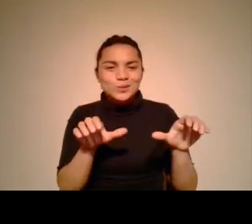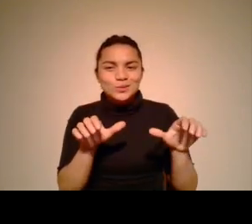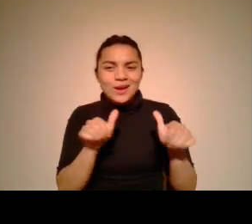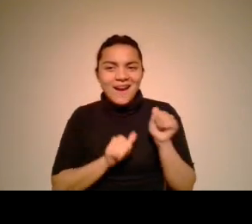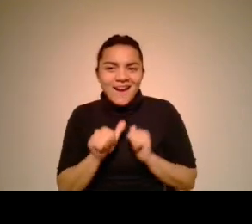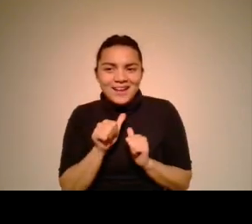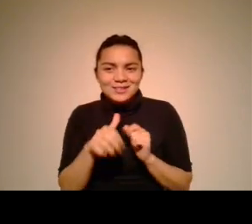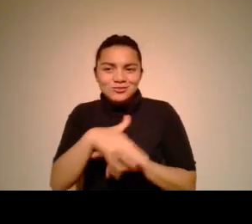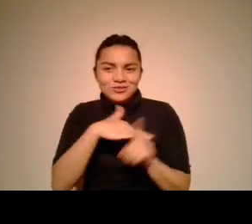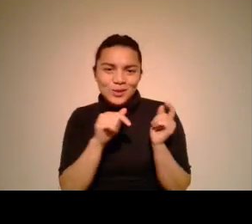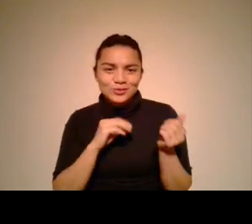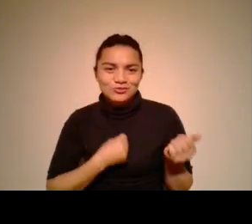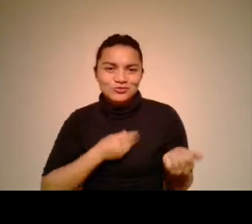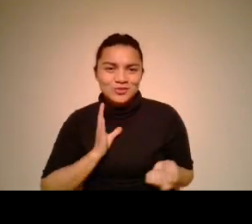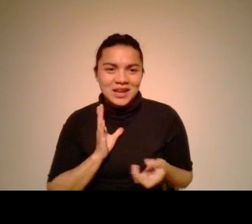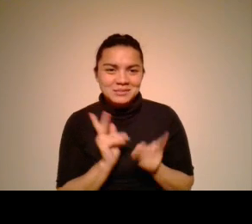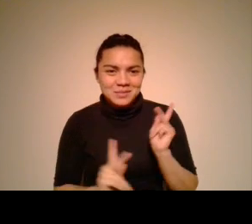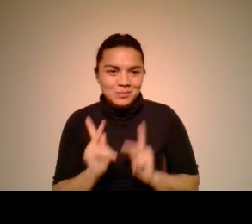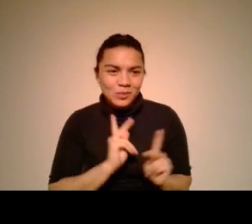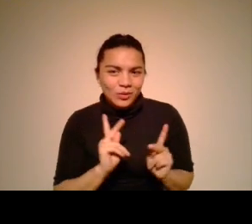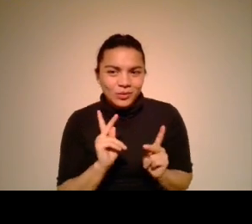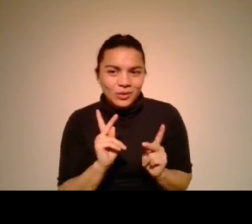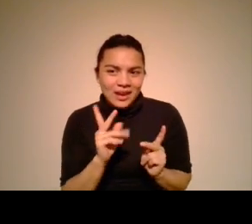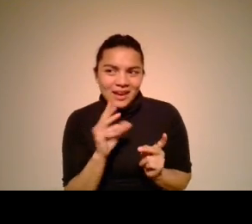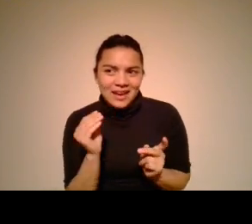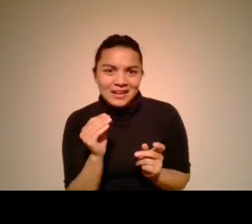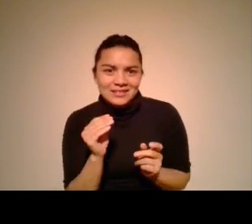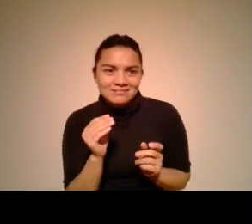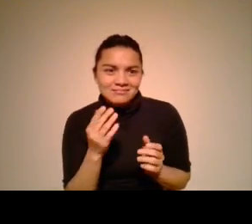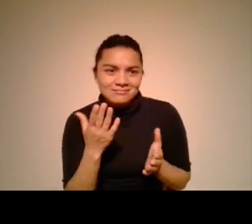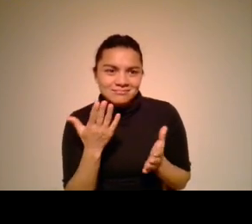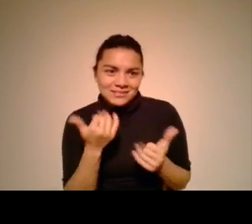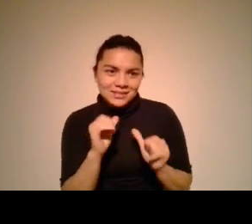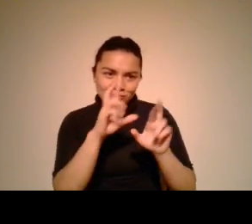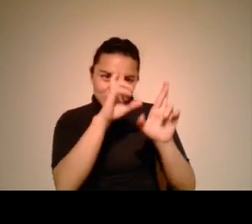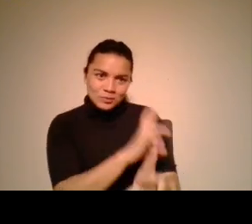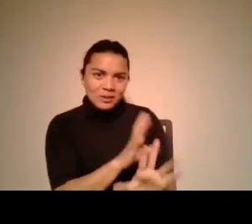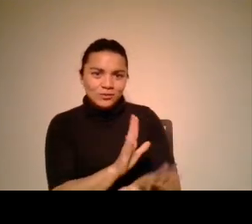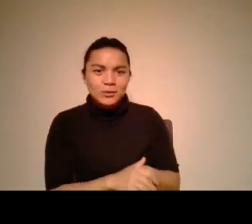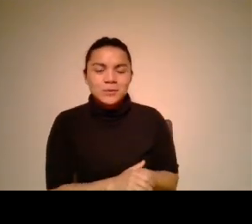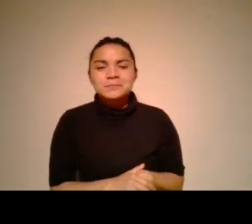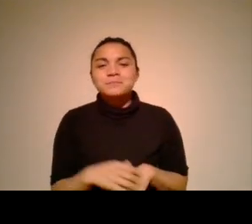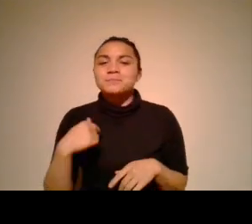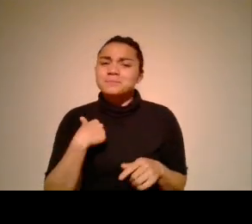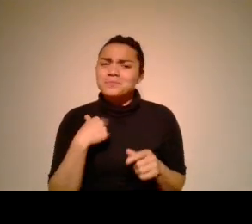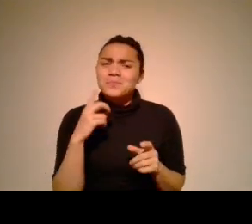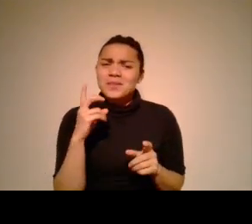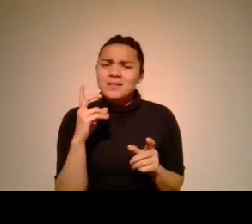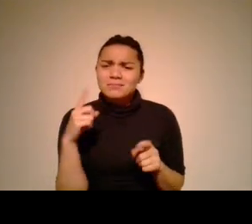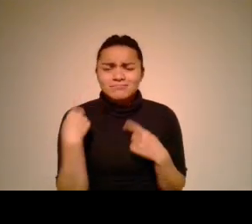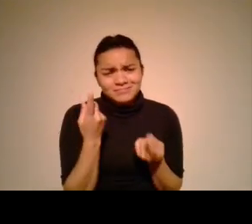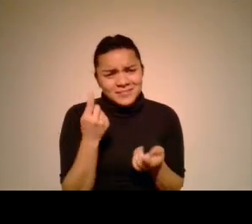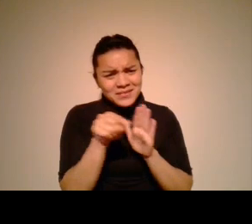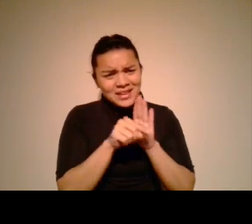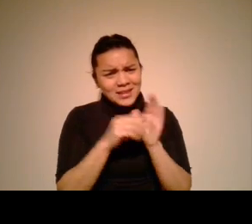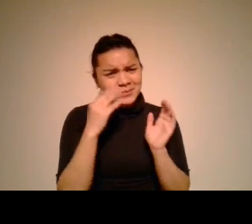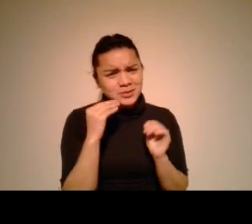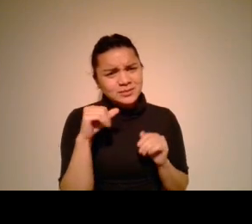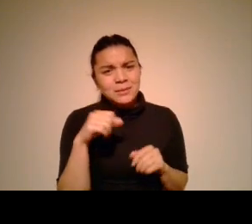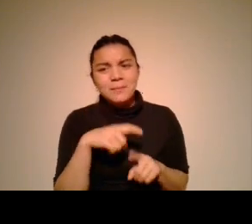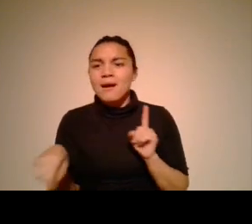not disrespectful. So this is something where I've had some negative experiences, but I've also had some positive experiences, and I feel like